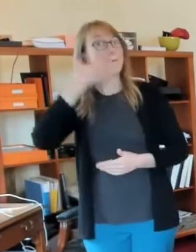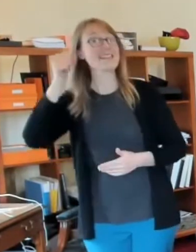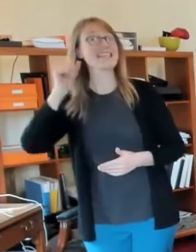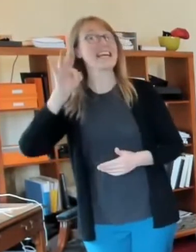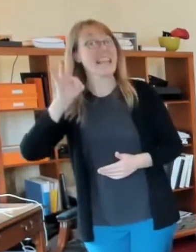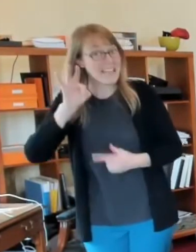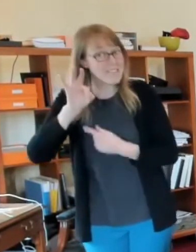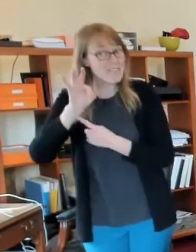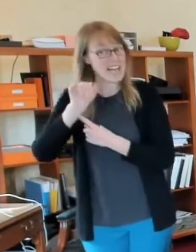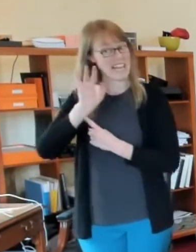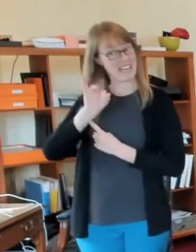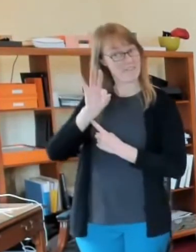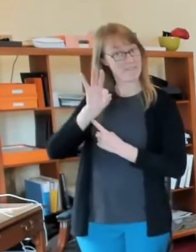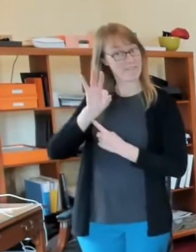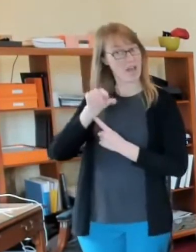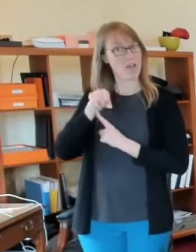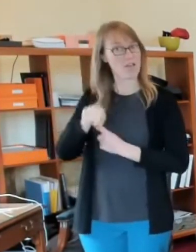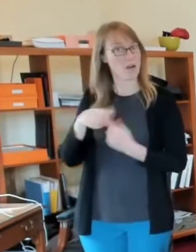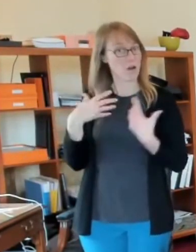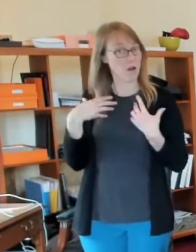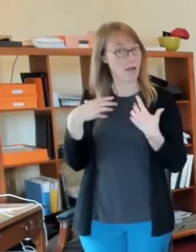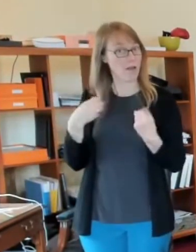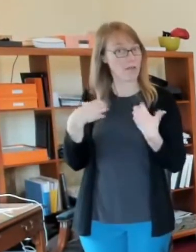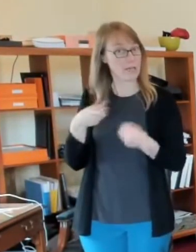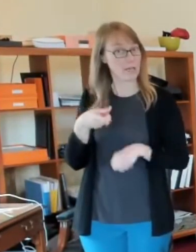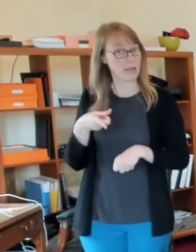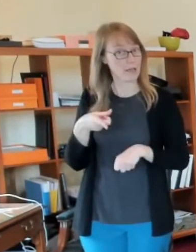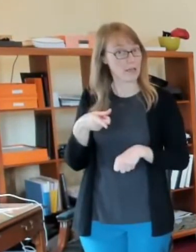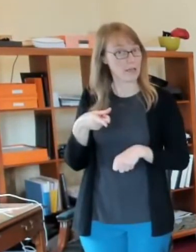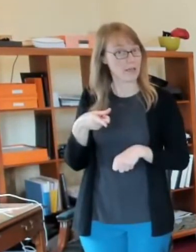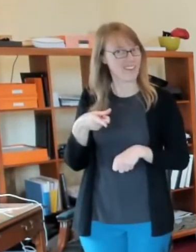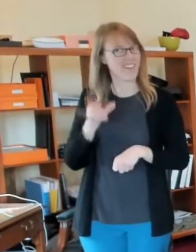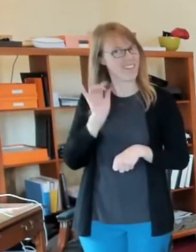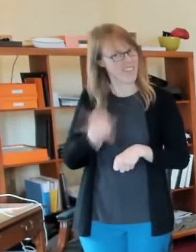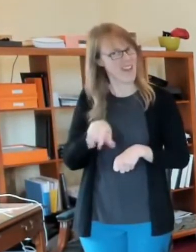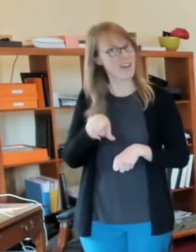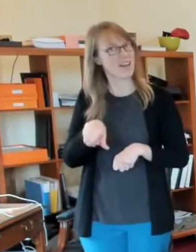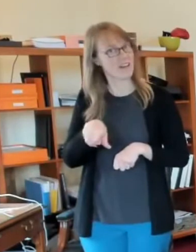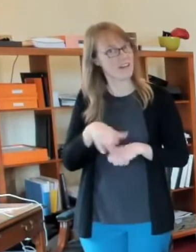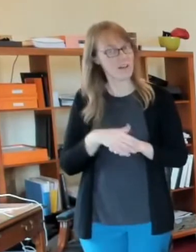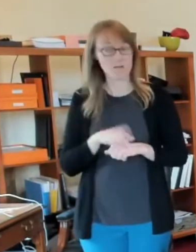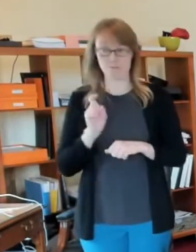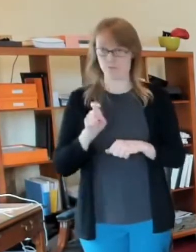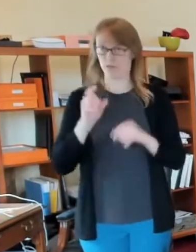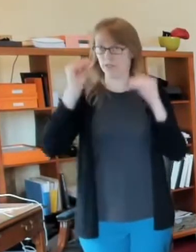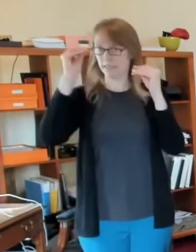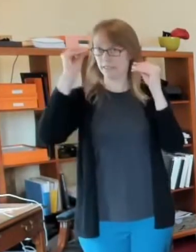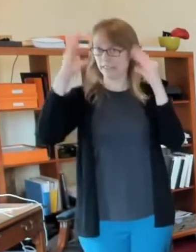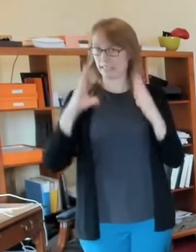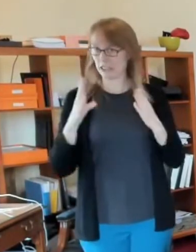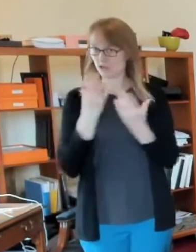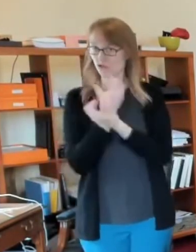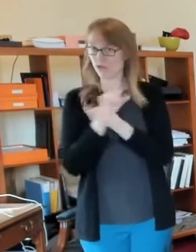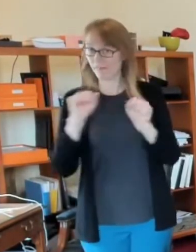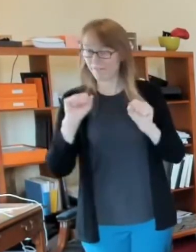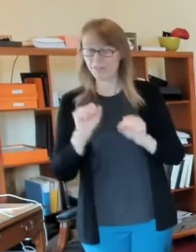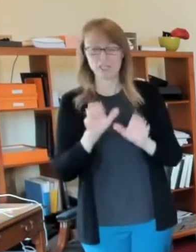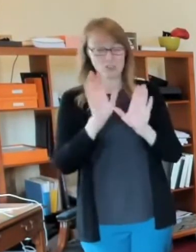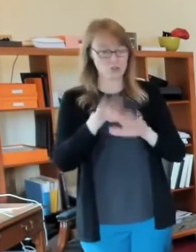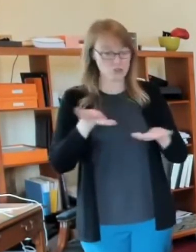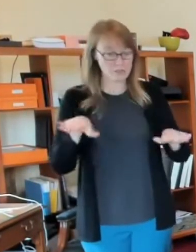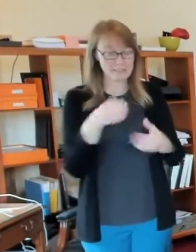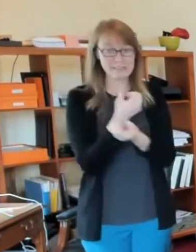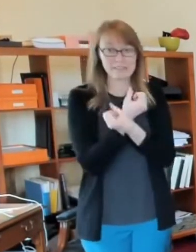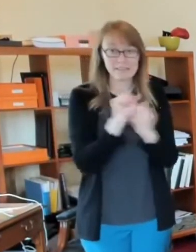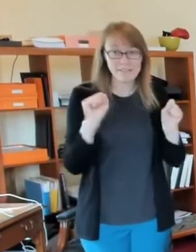kids safe, you got to keep teachers safe, you got to keep staff in the school safe, and all that's just a really big decision